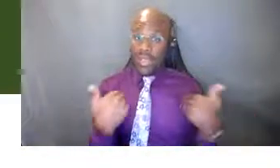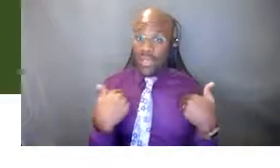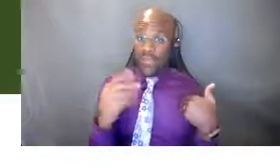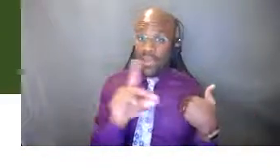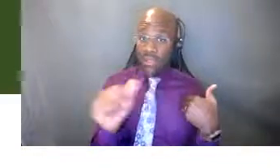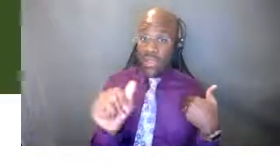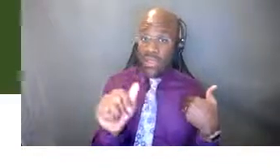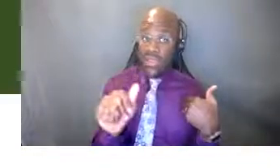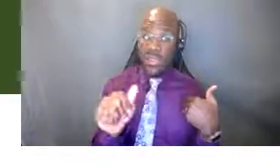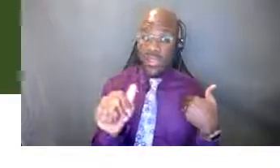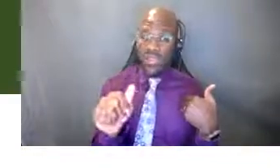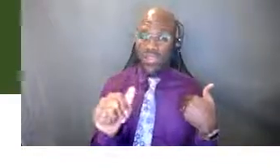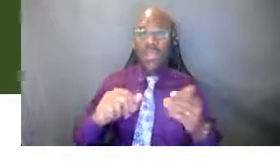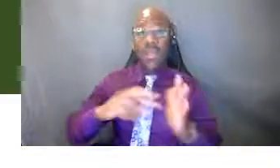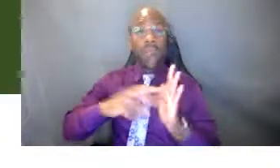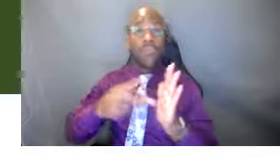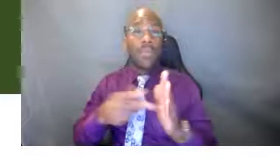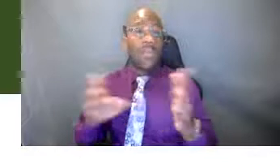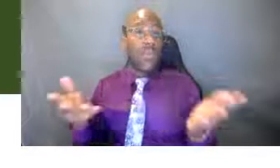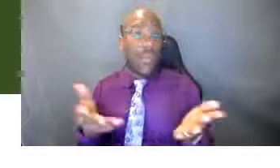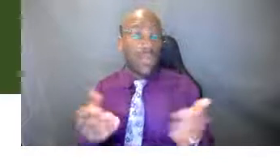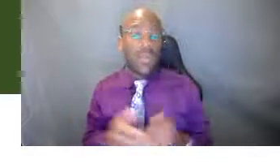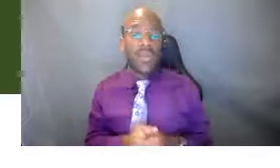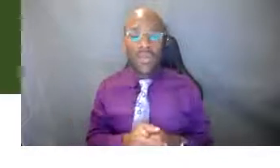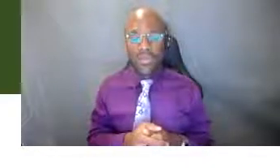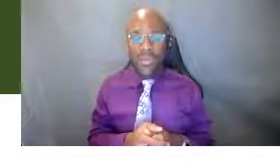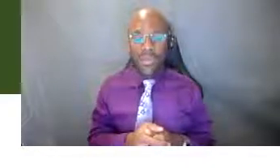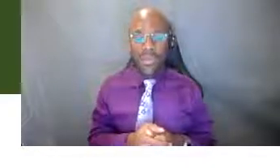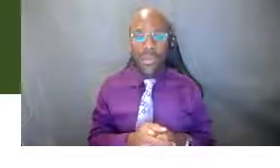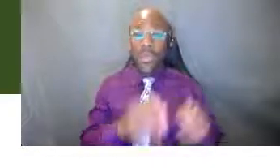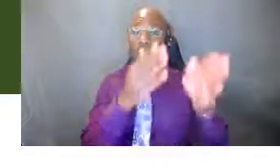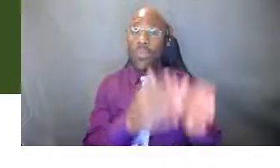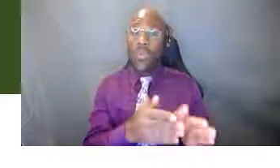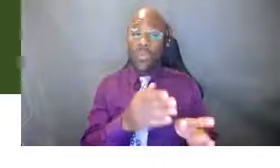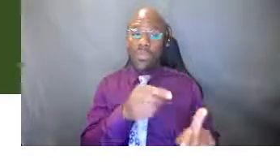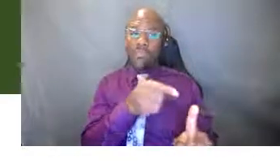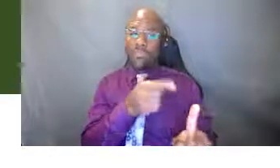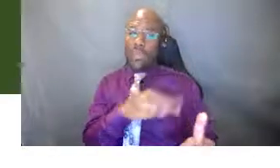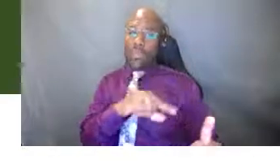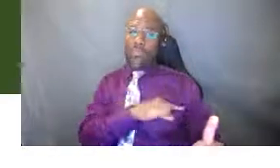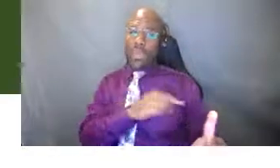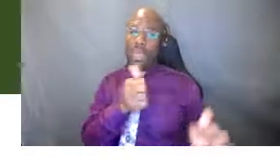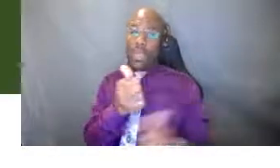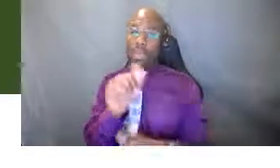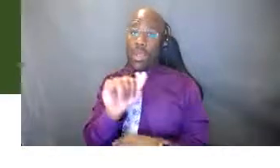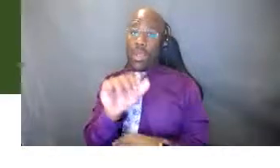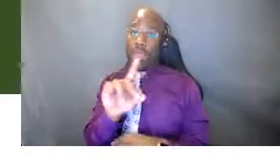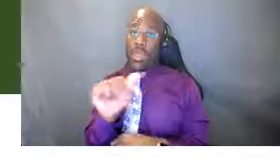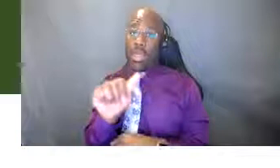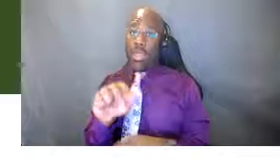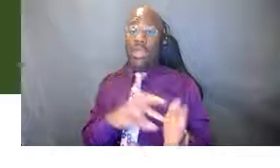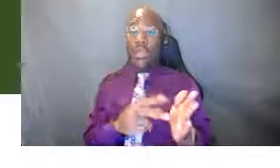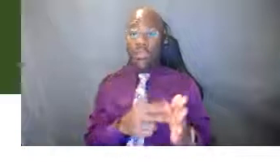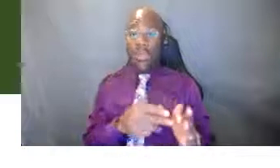Act. So a qualified individual with a disability is a person with a physical or mental impairment that